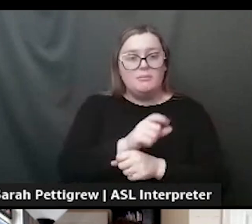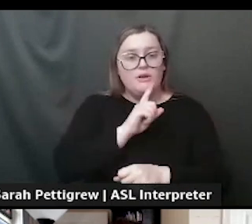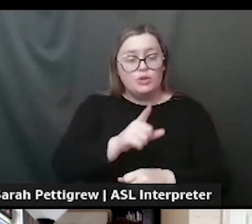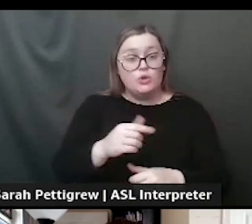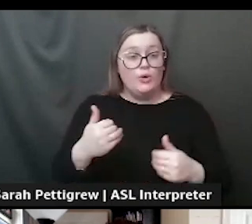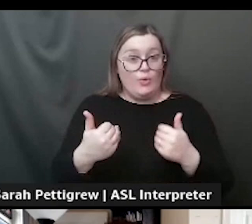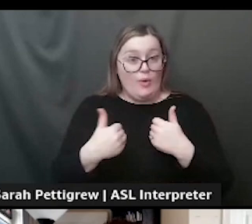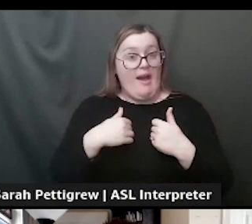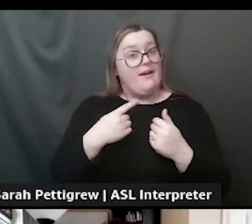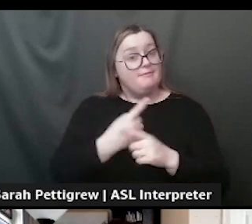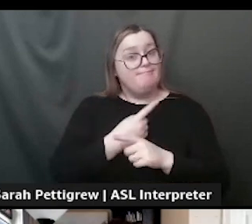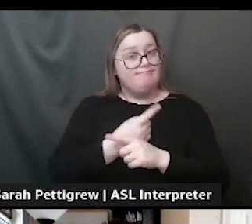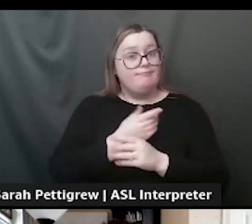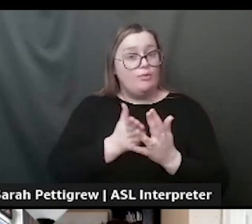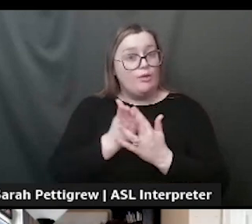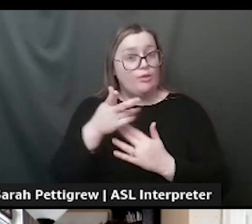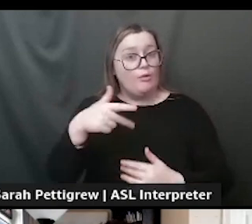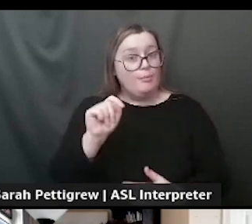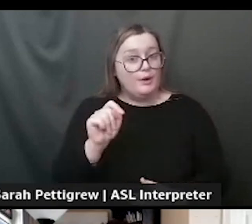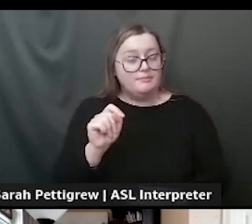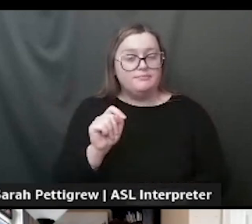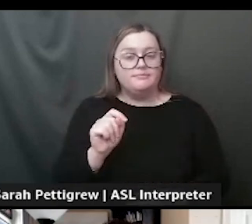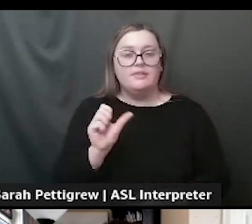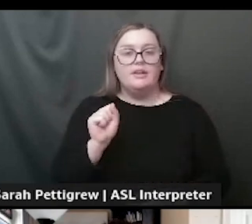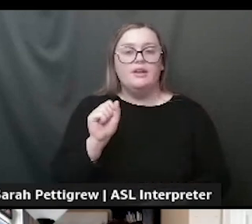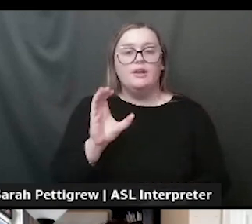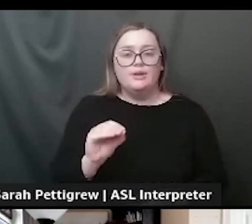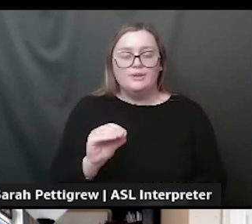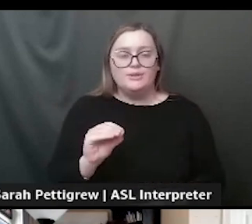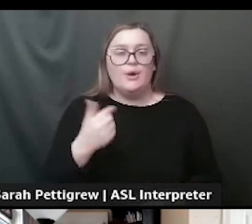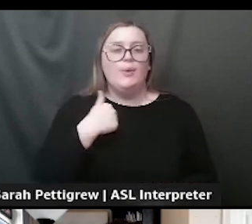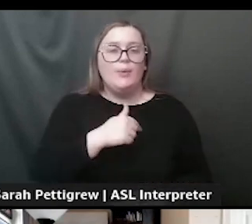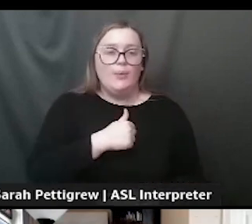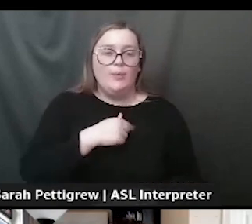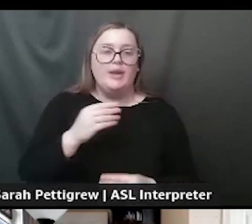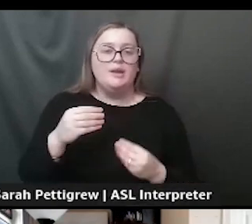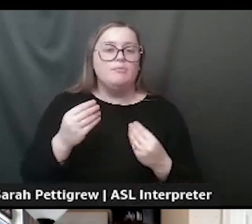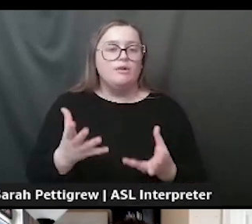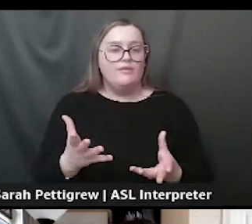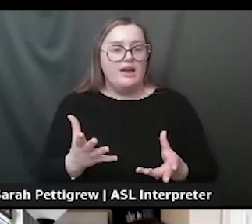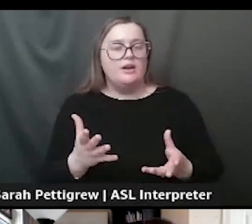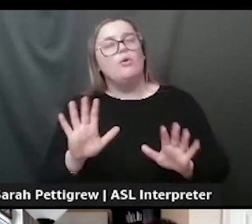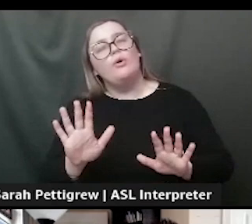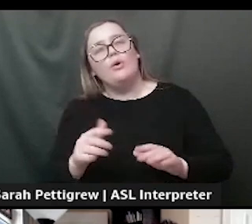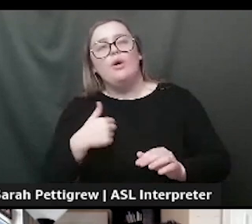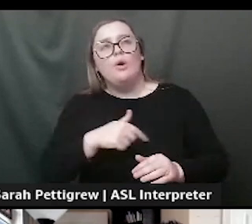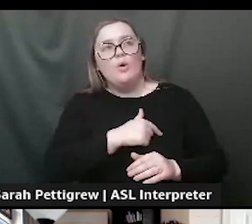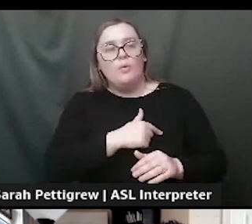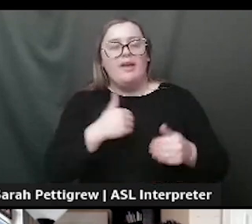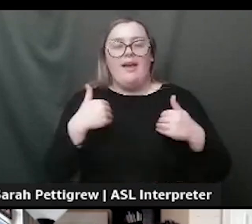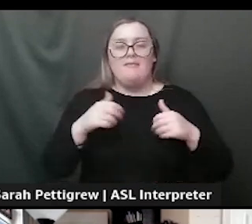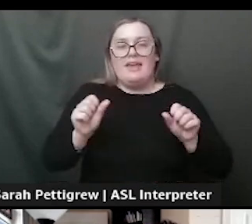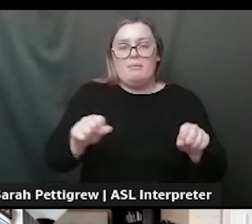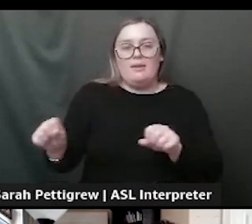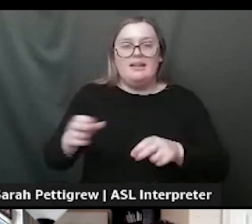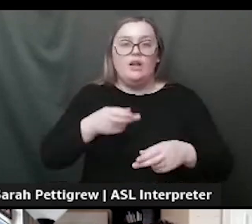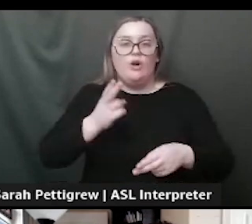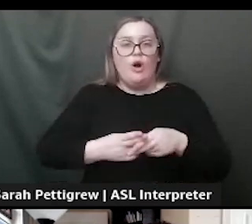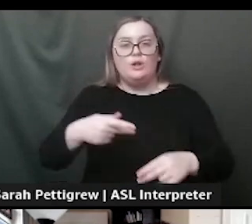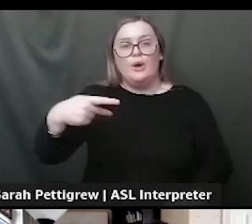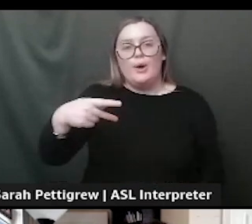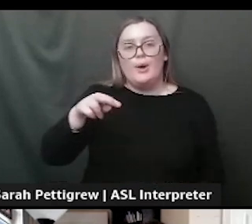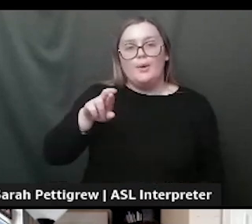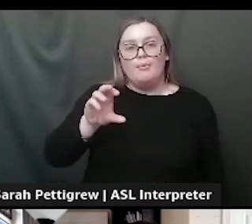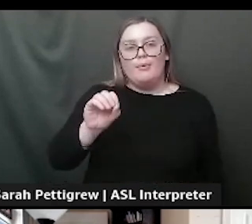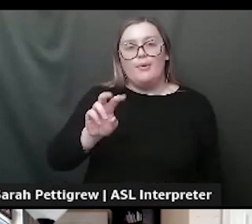throughput, right? So we have provided, or we come up with this capability called provision throughput,